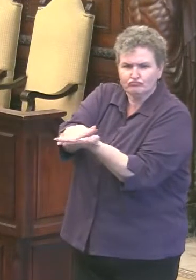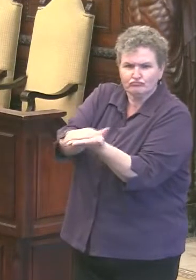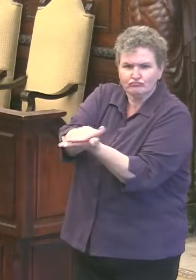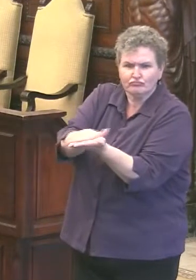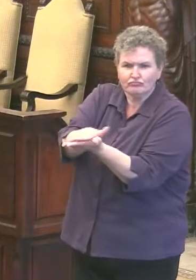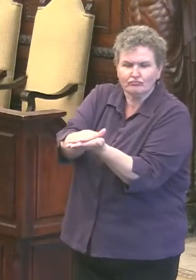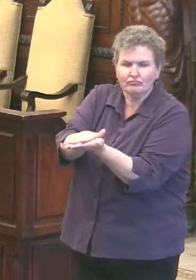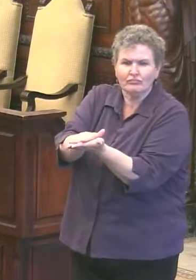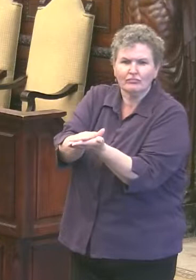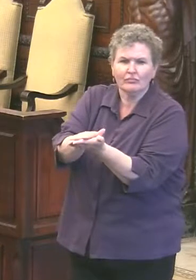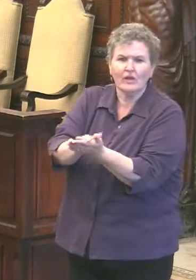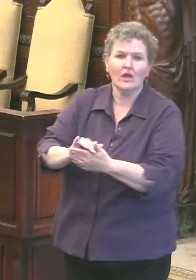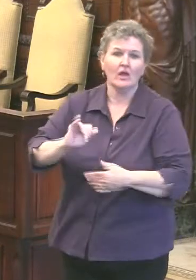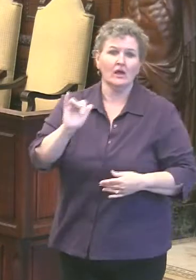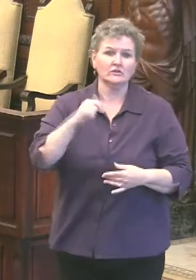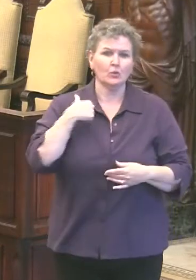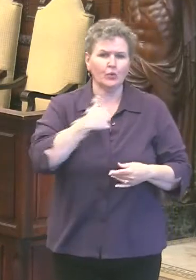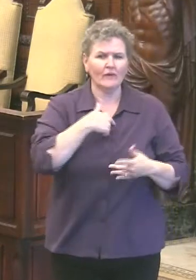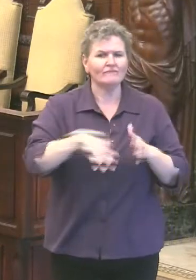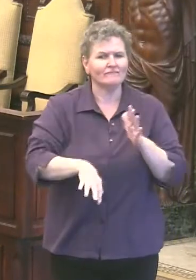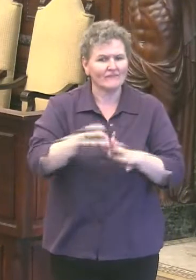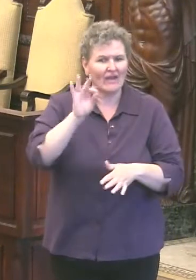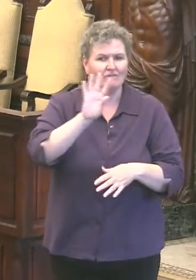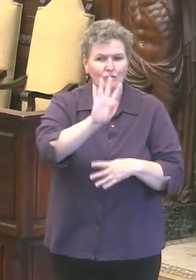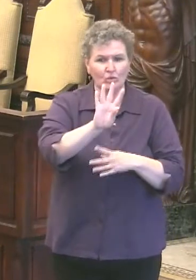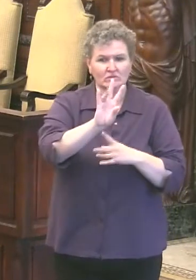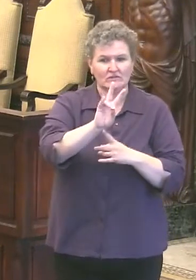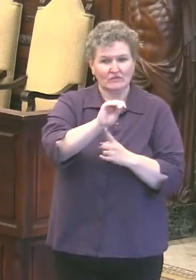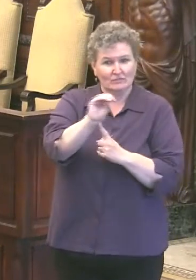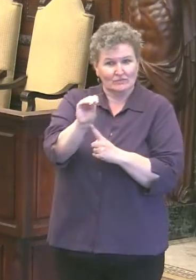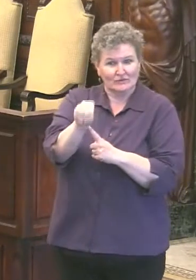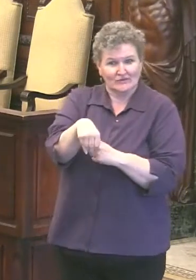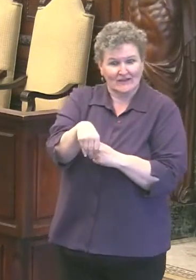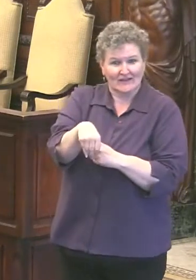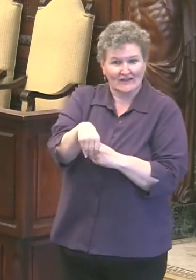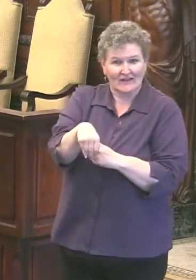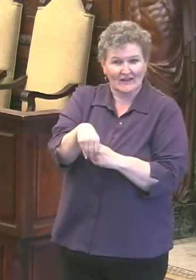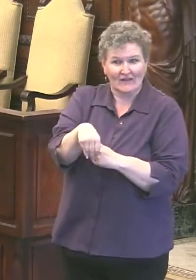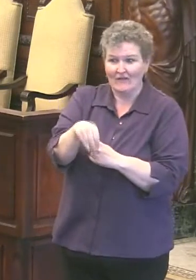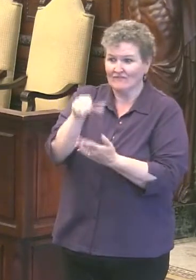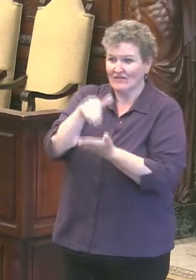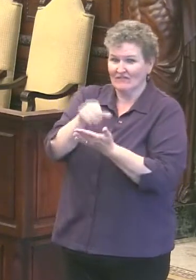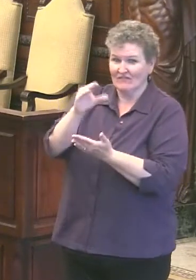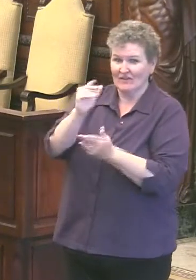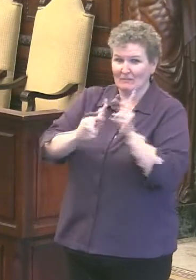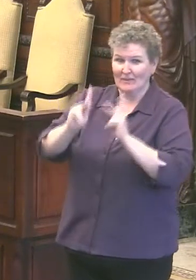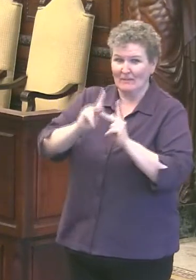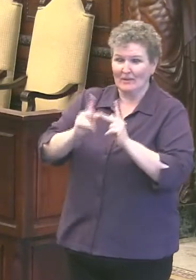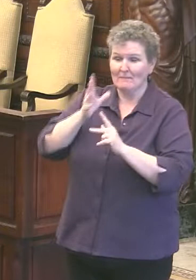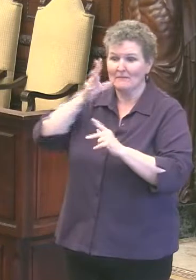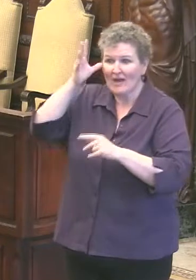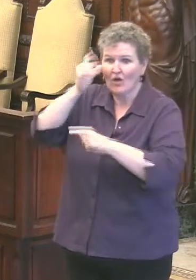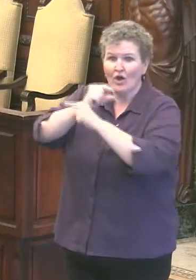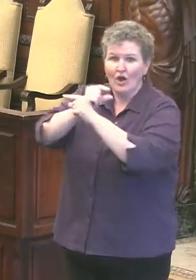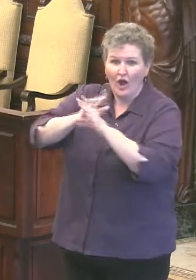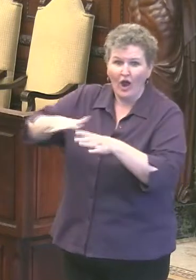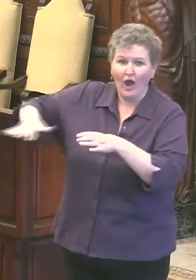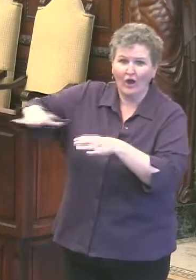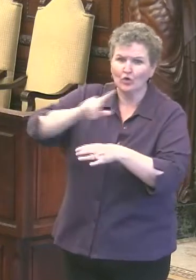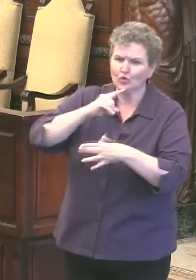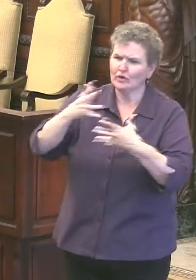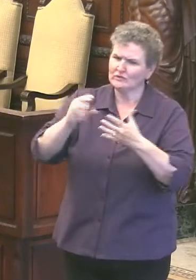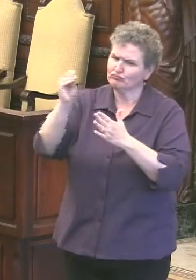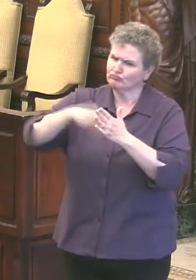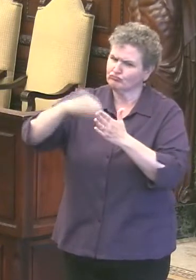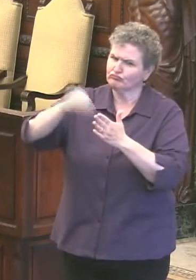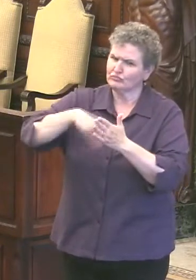the survey found that 47% of approximately 15,000 parents and guardians who completed the survey said they would send